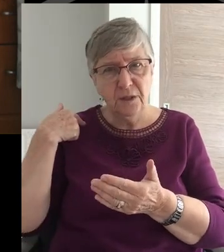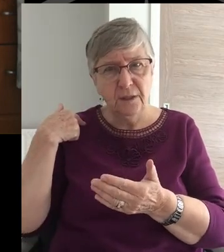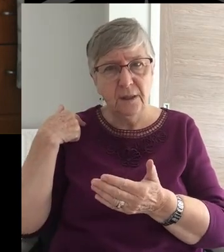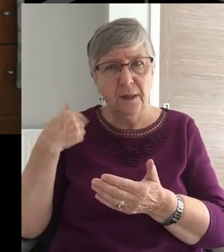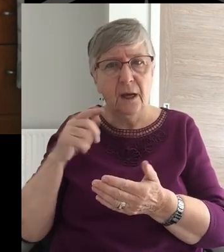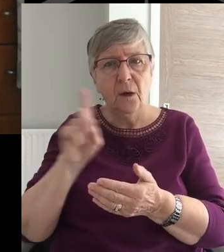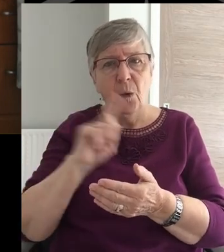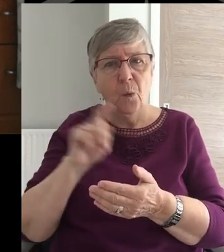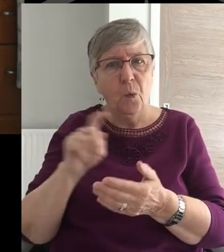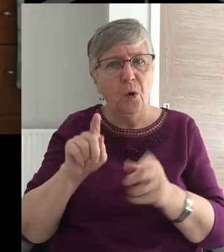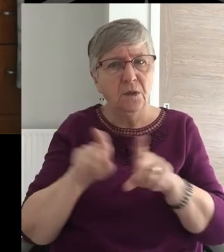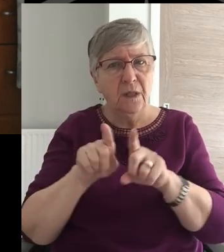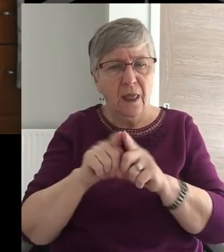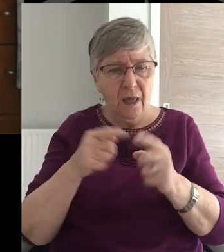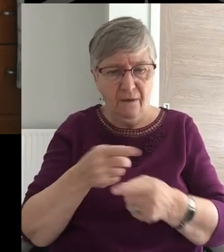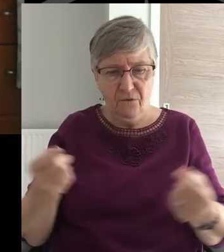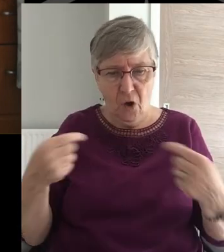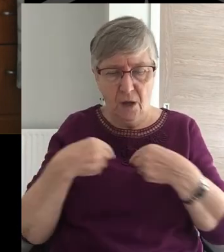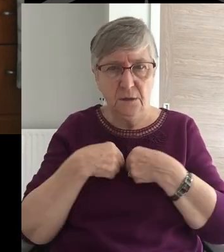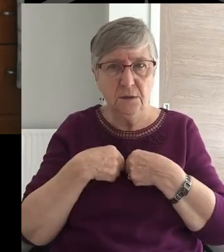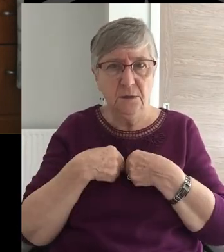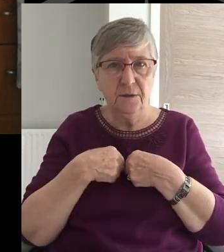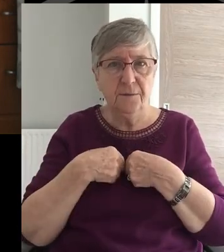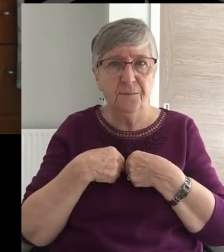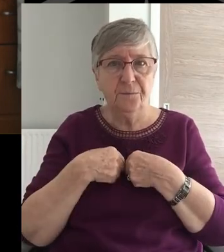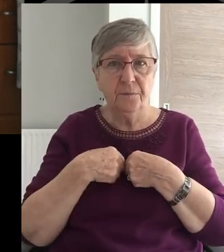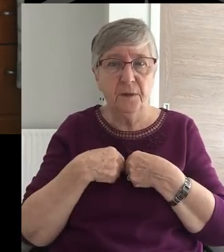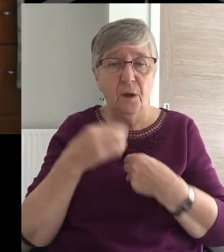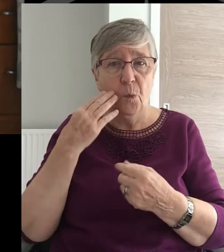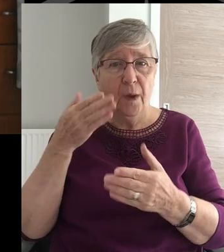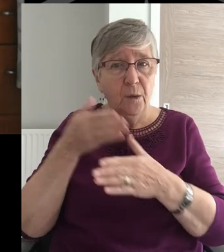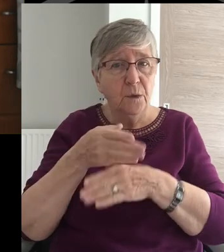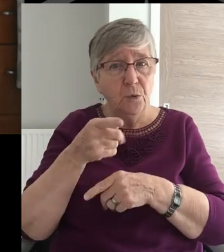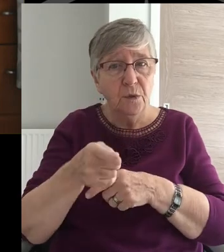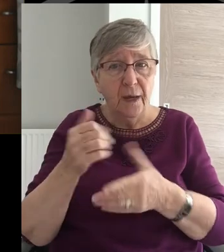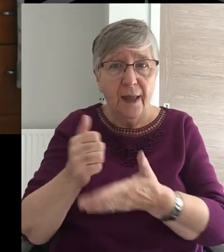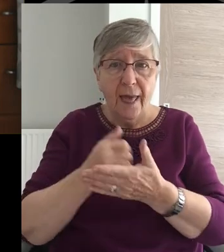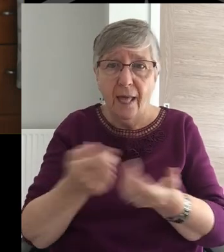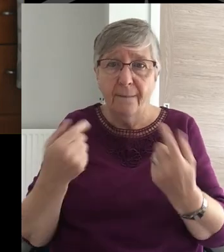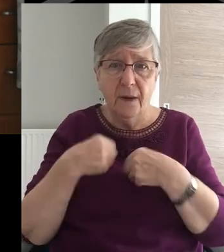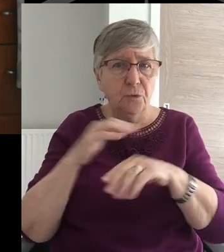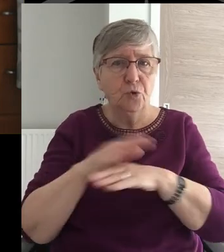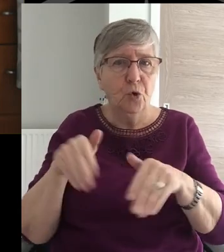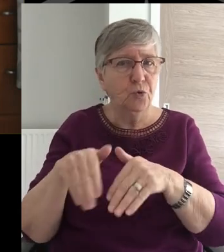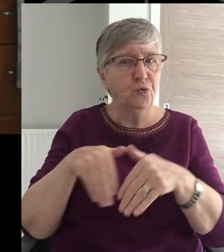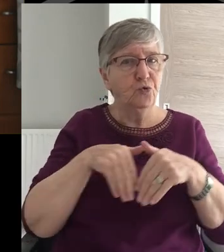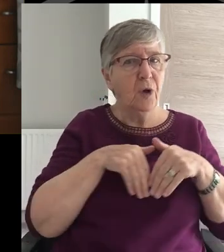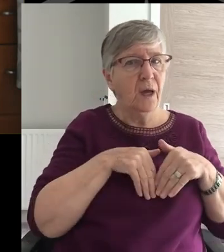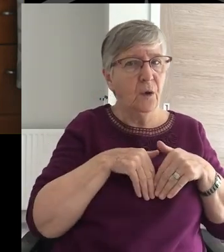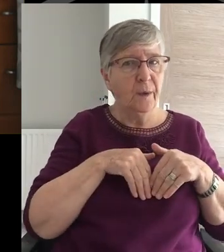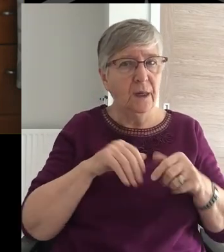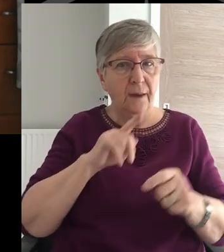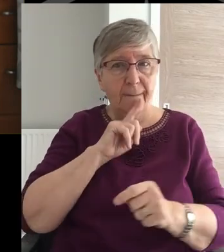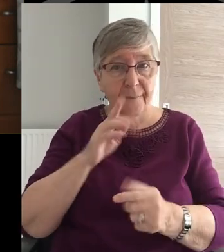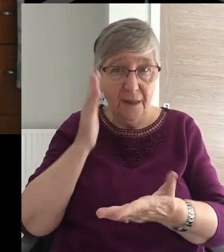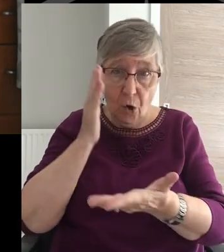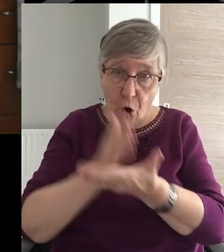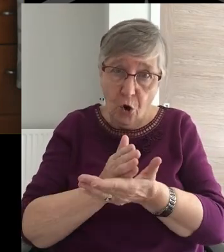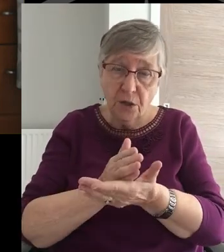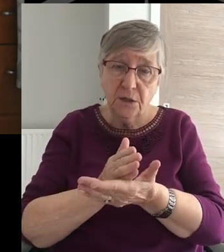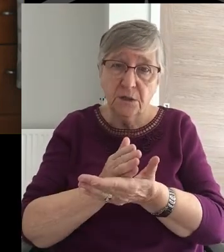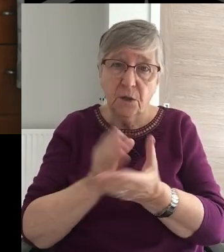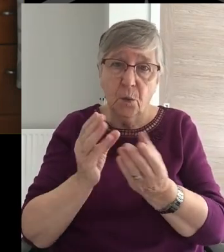what it has been like for us. As we do that, help us, Lord, not to shy away from being honest with you and honest